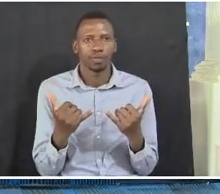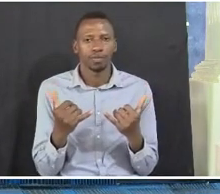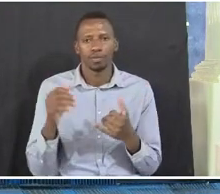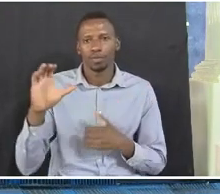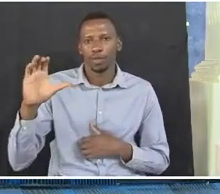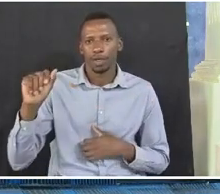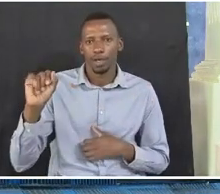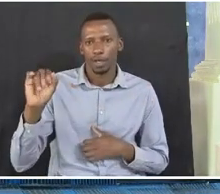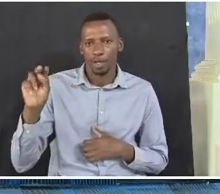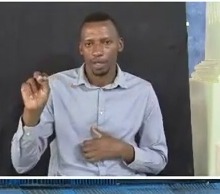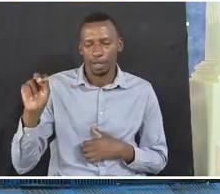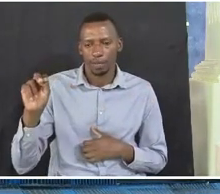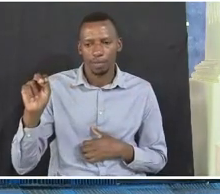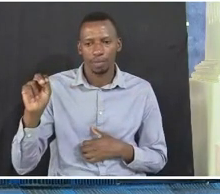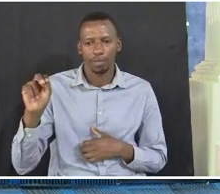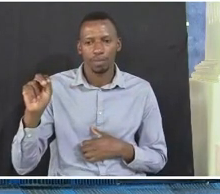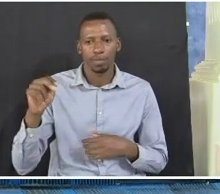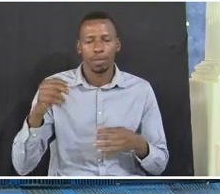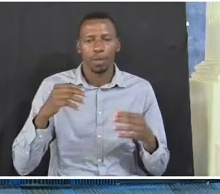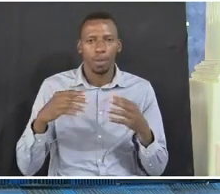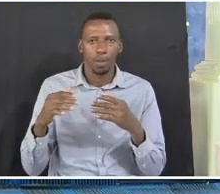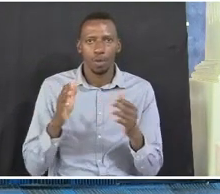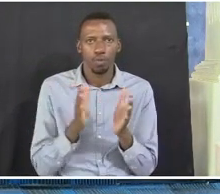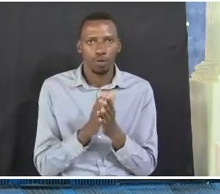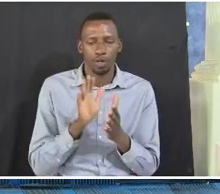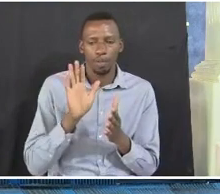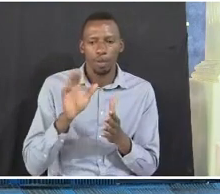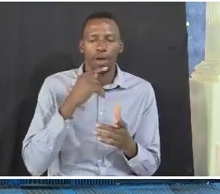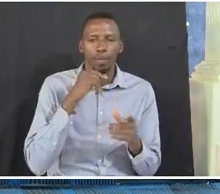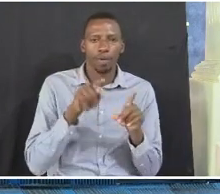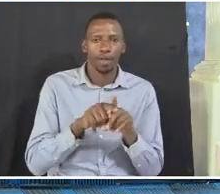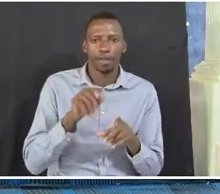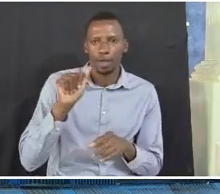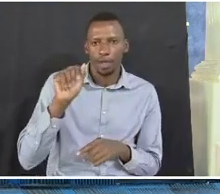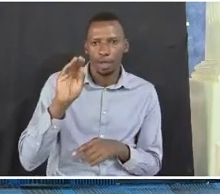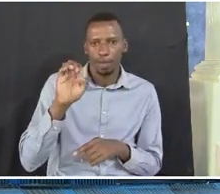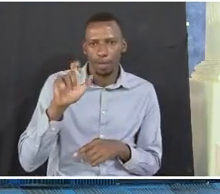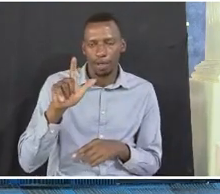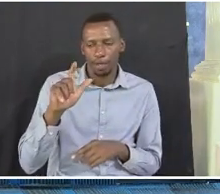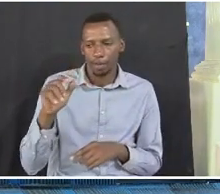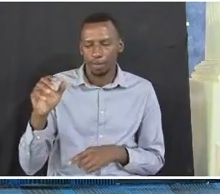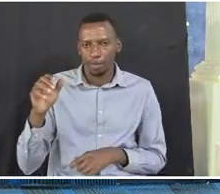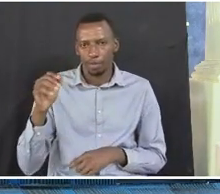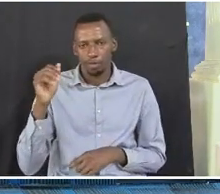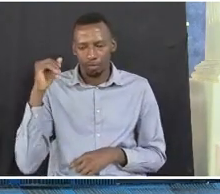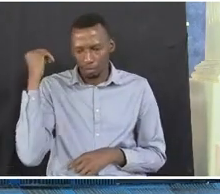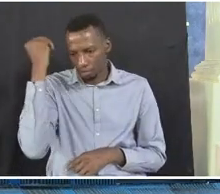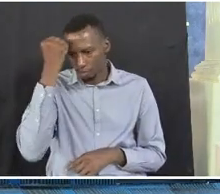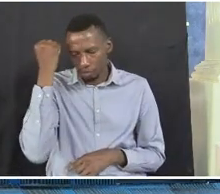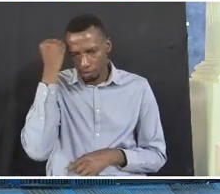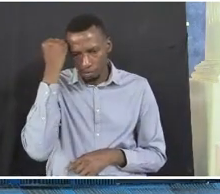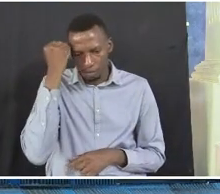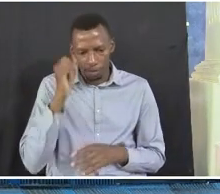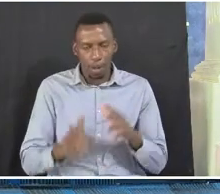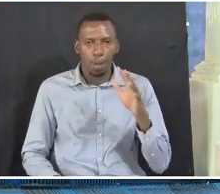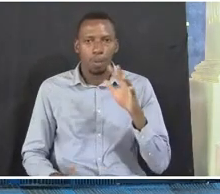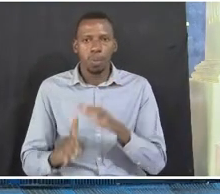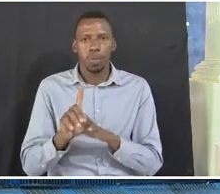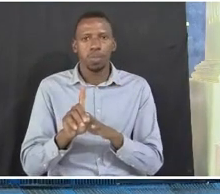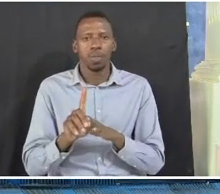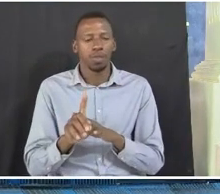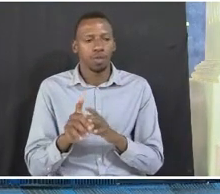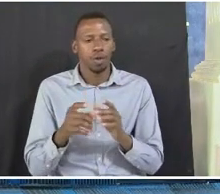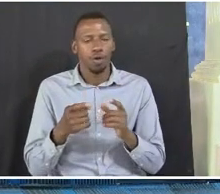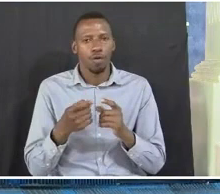his brother, and it came to pass when they were in the field that Cain rose up again against Abel his